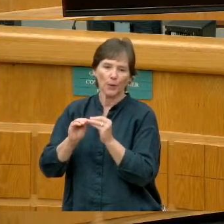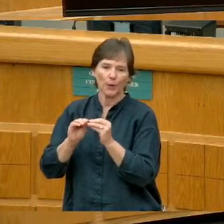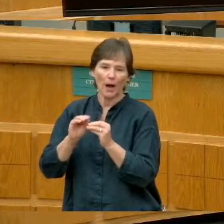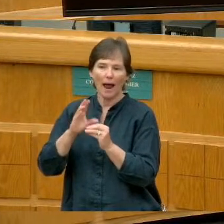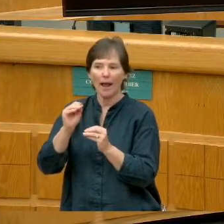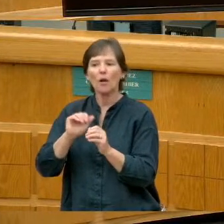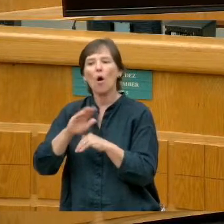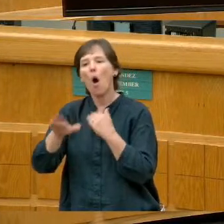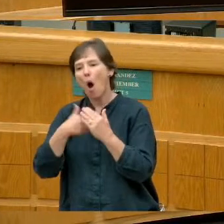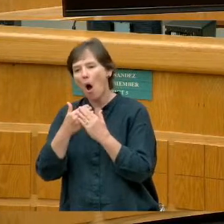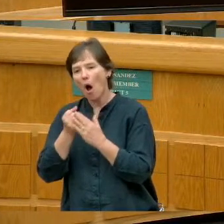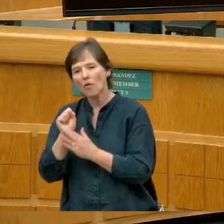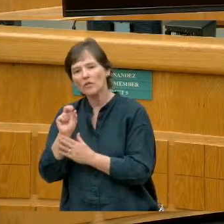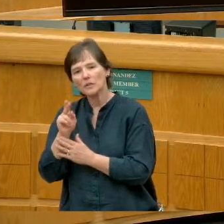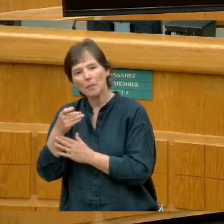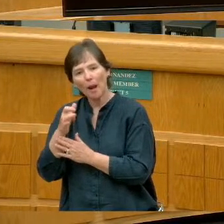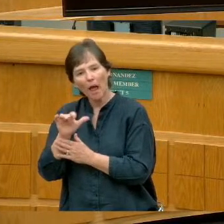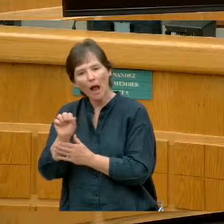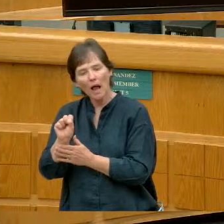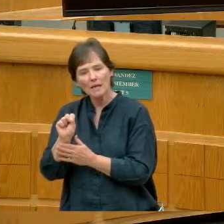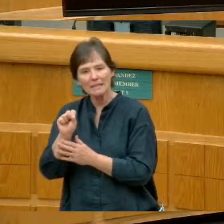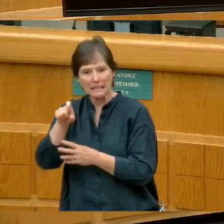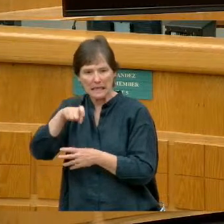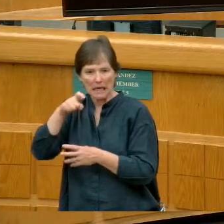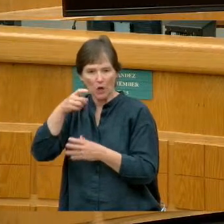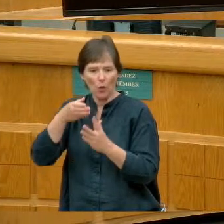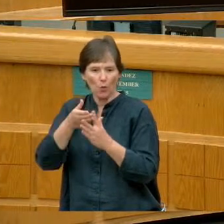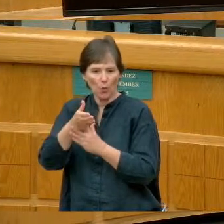medical examiner's office has given to us.